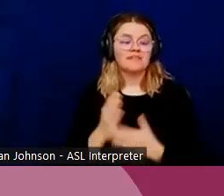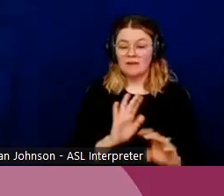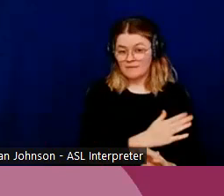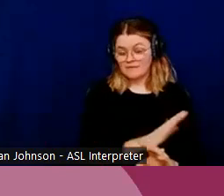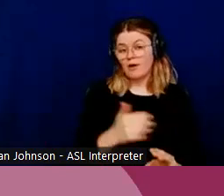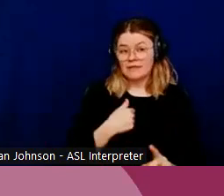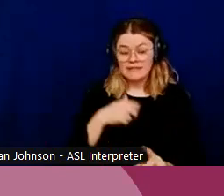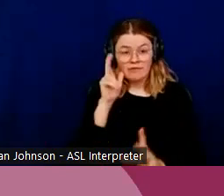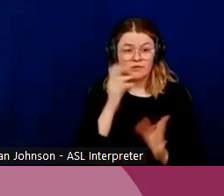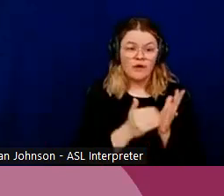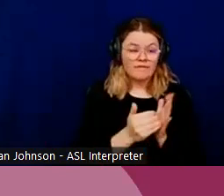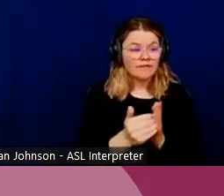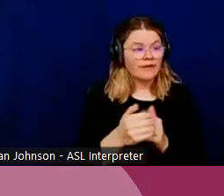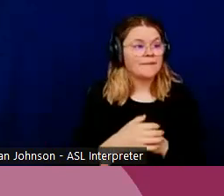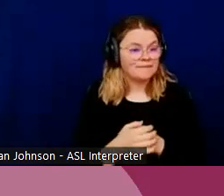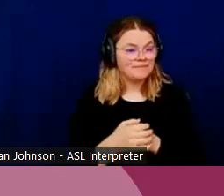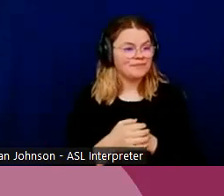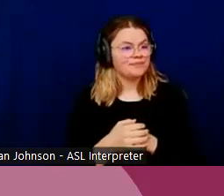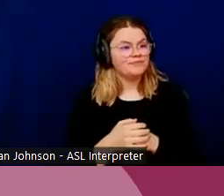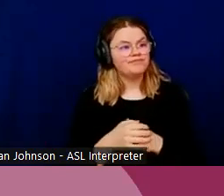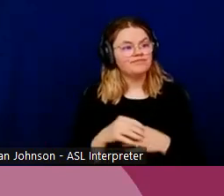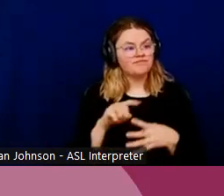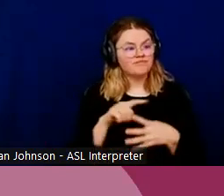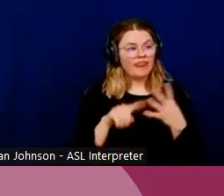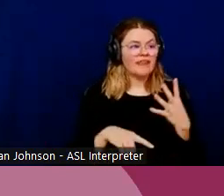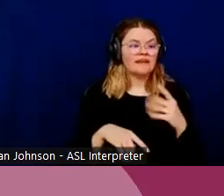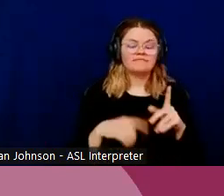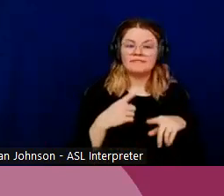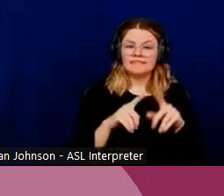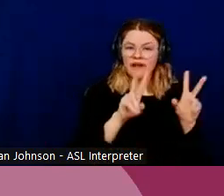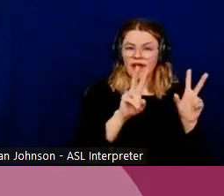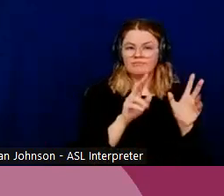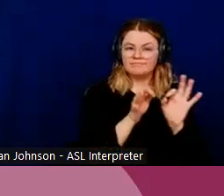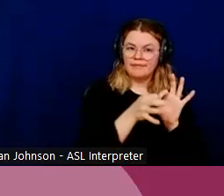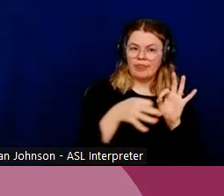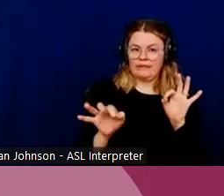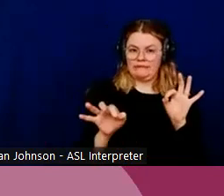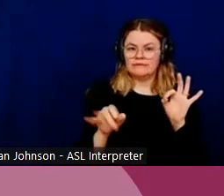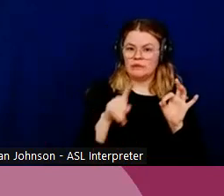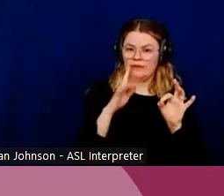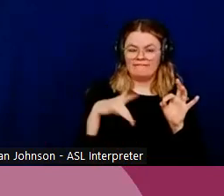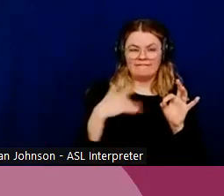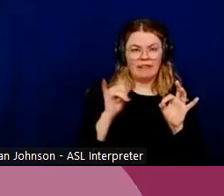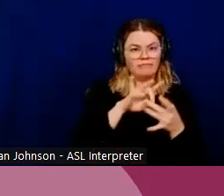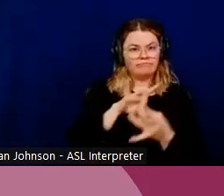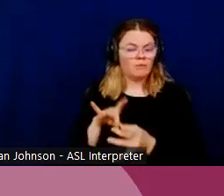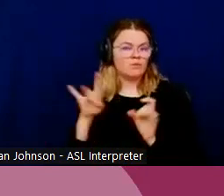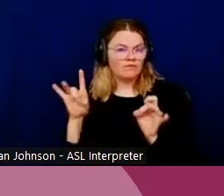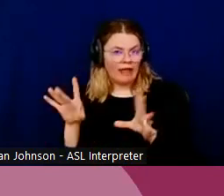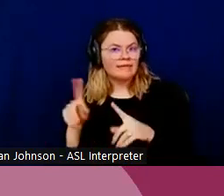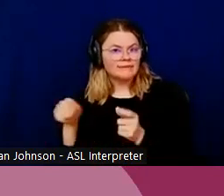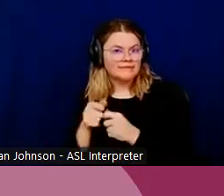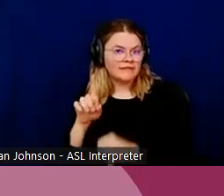and these are just lyrics that kind of touch base on violence, domestic